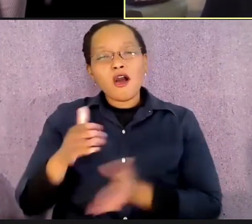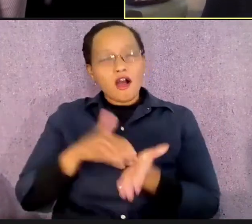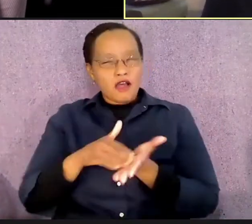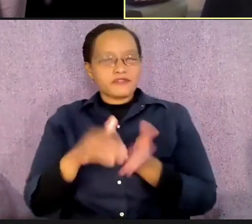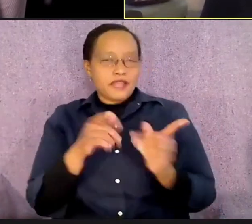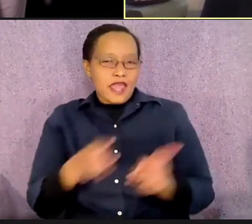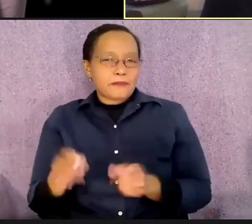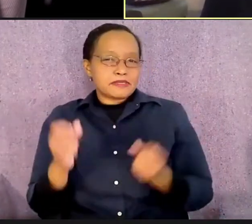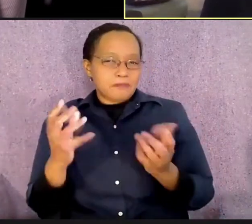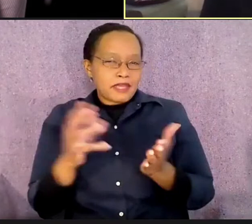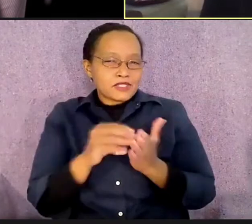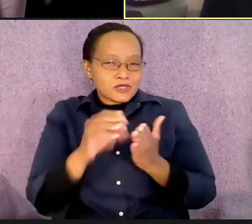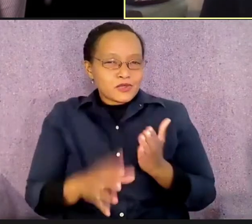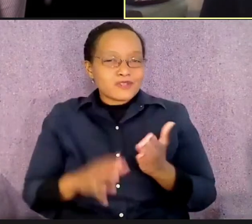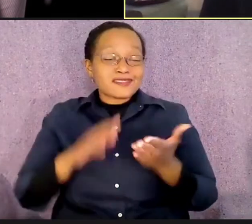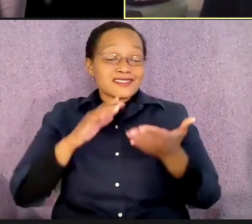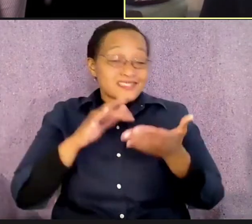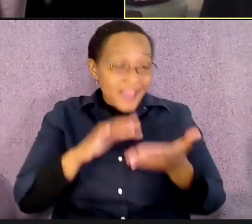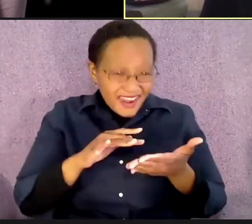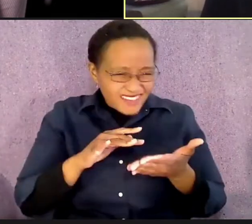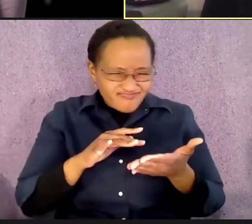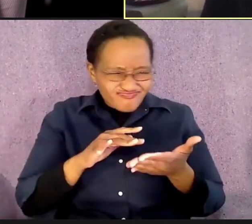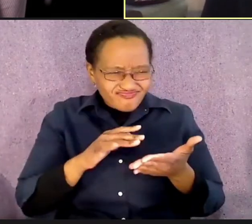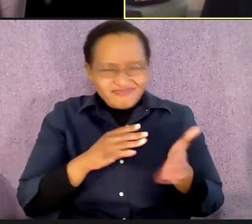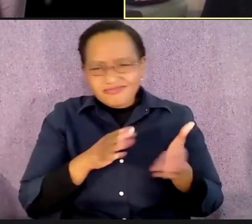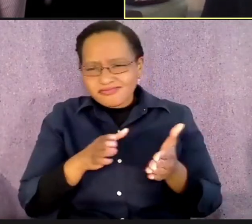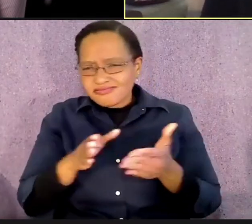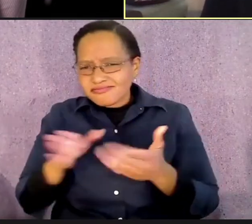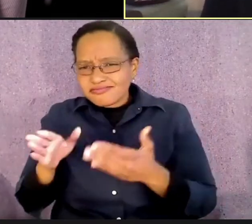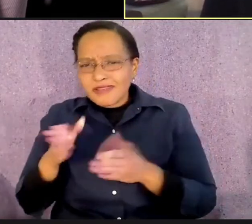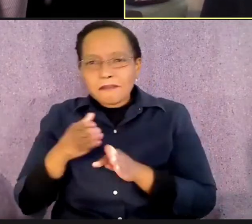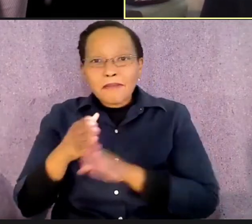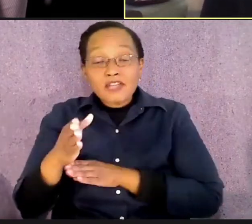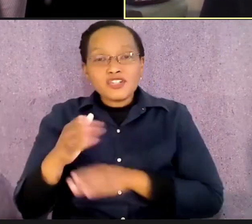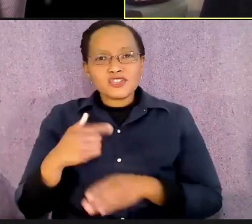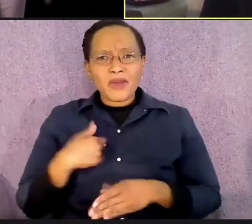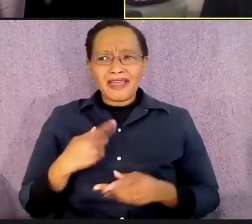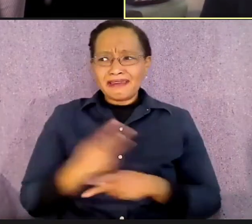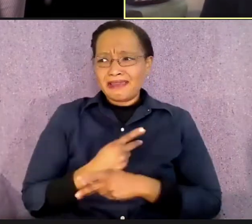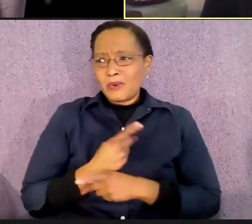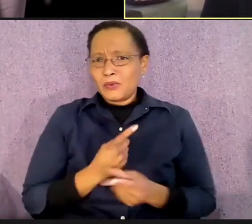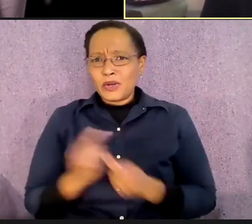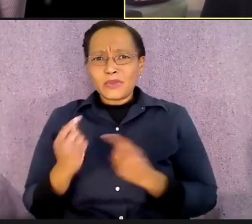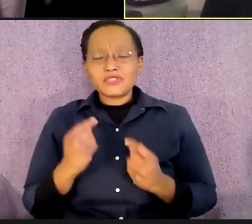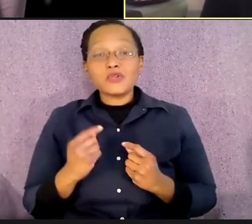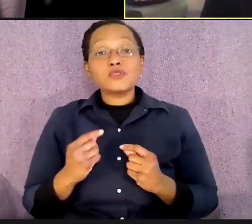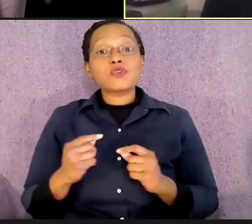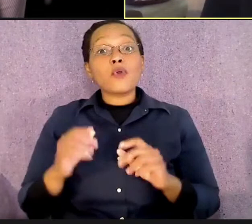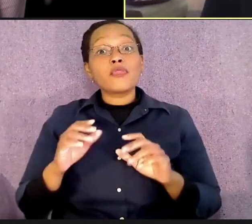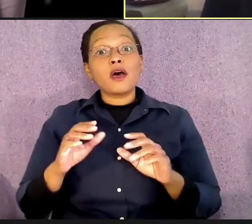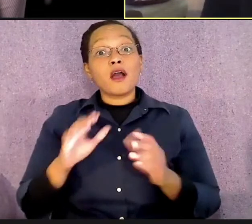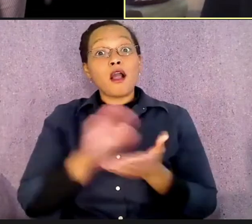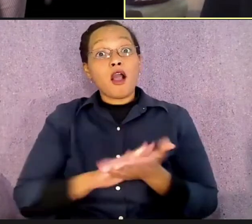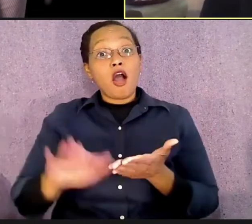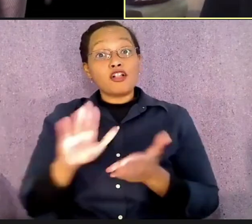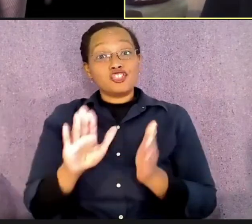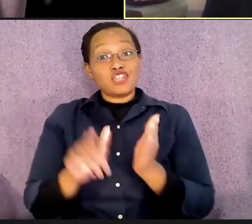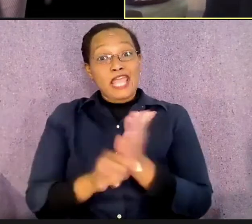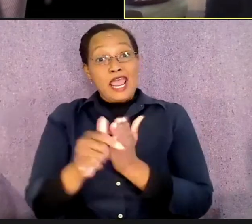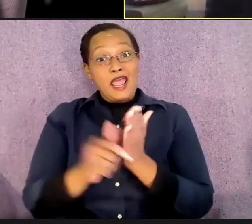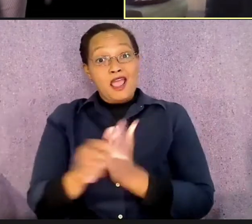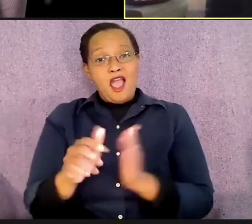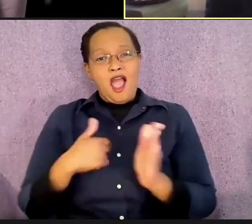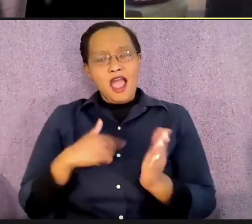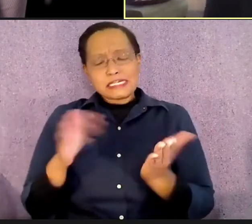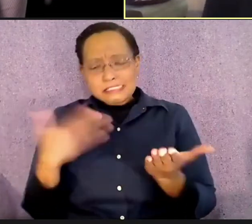do, I was like, well, what am I going to do here? And I literally went through the course catalog and just like couldn't find anything that was like a major